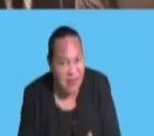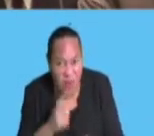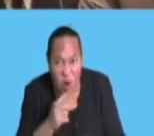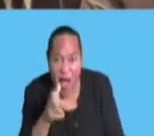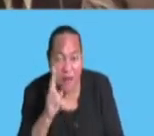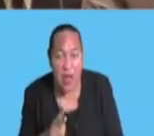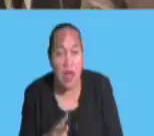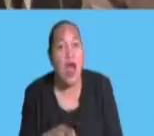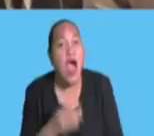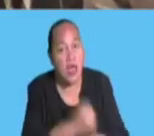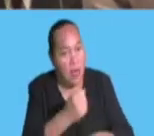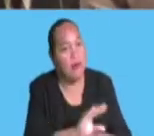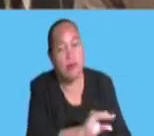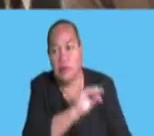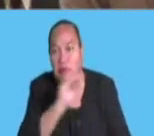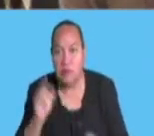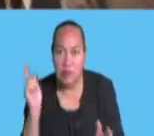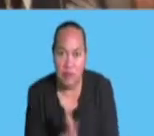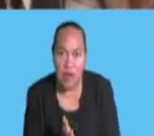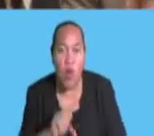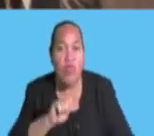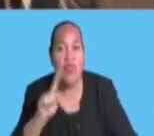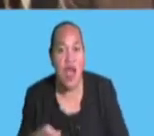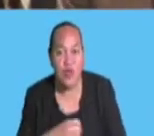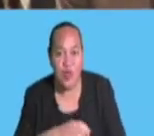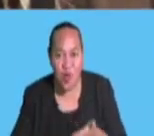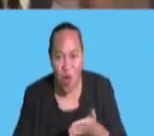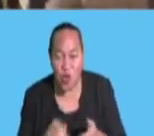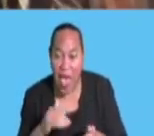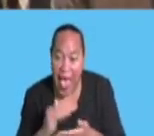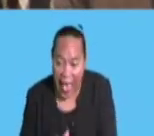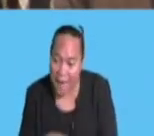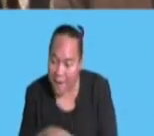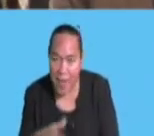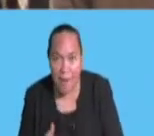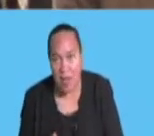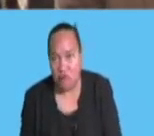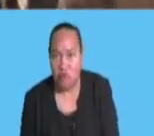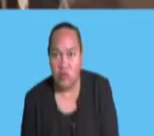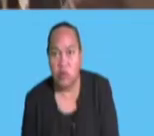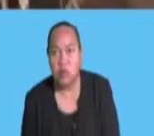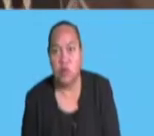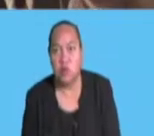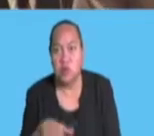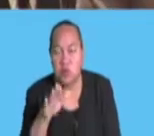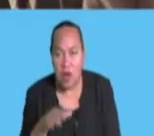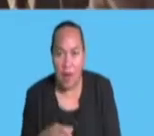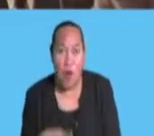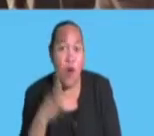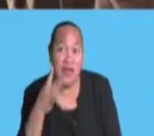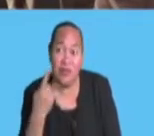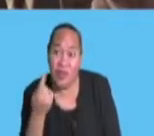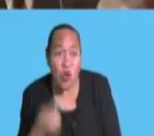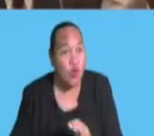her $1,000 for that baby. $1,000 to help her raise that baby up. When the baby is born, when the baby is about to